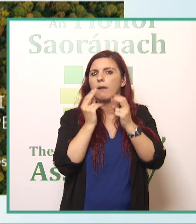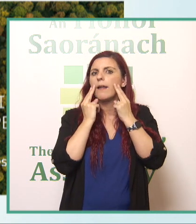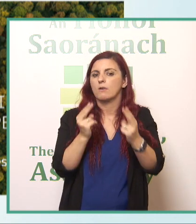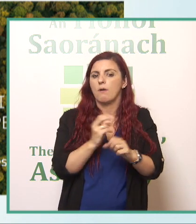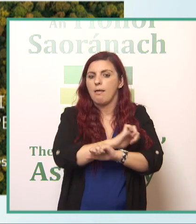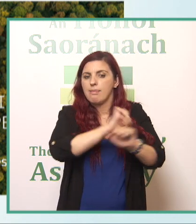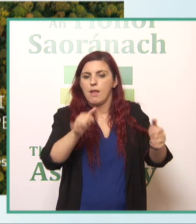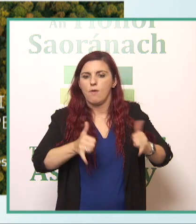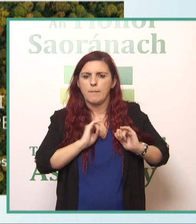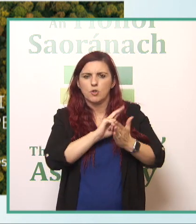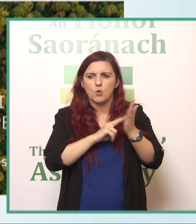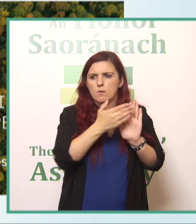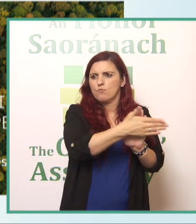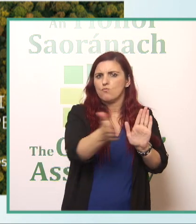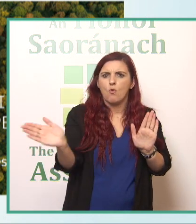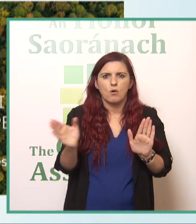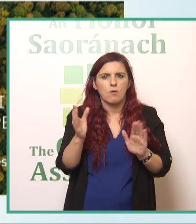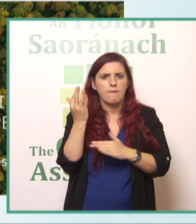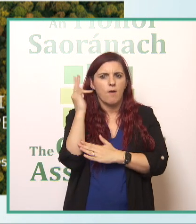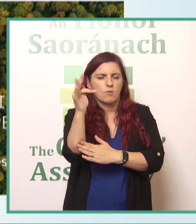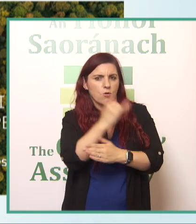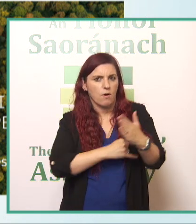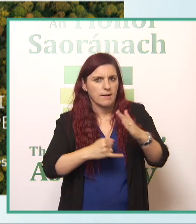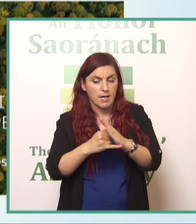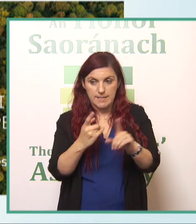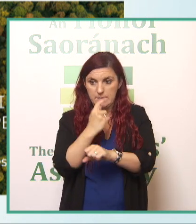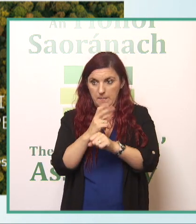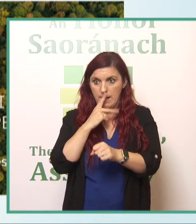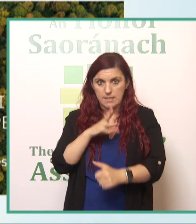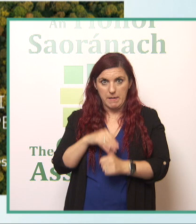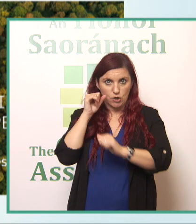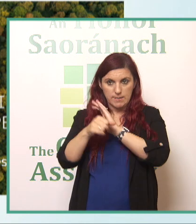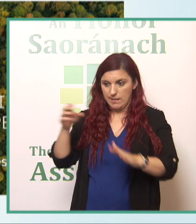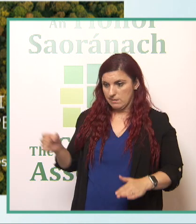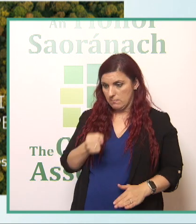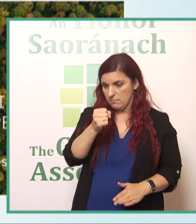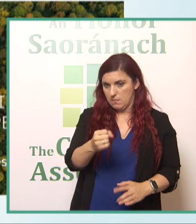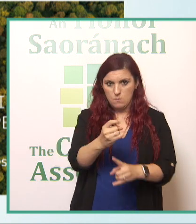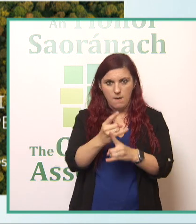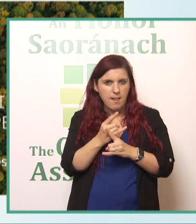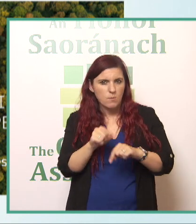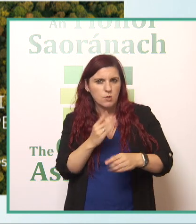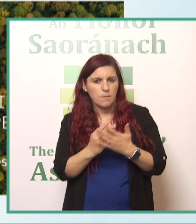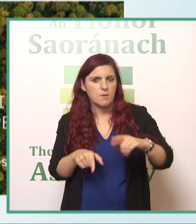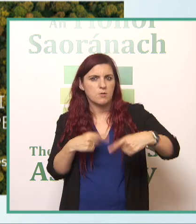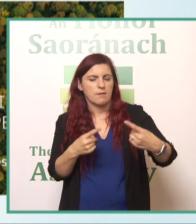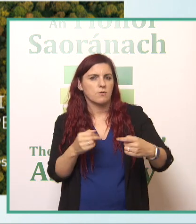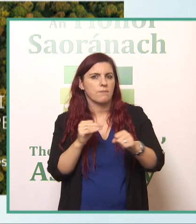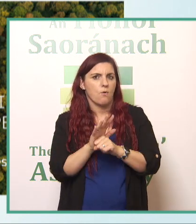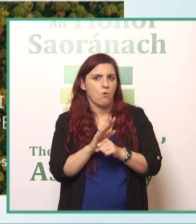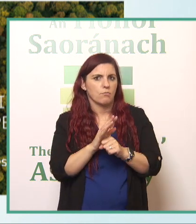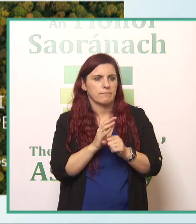to leverage the wider forest organisation, but they're also able to bring in specialist skills to tackle some of these challenges when it comes to